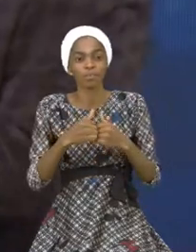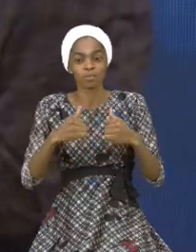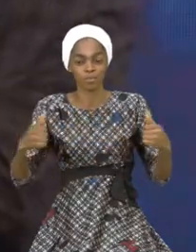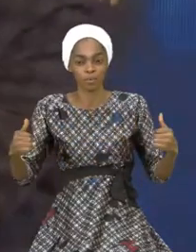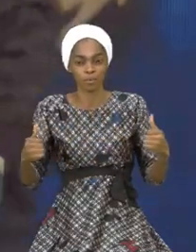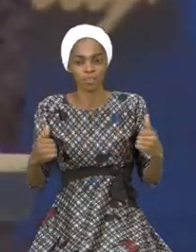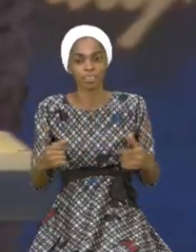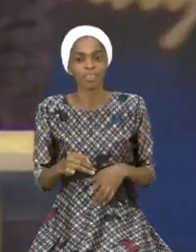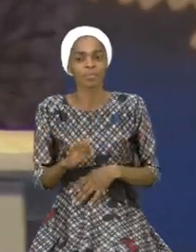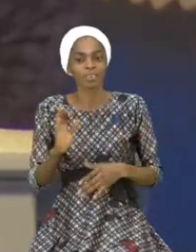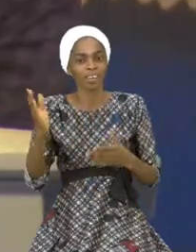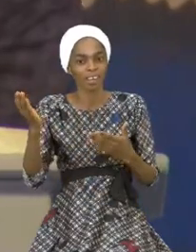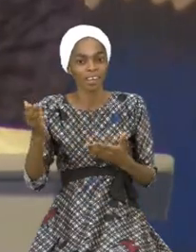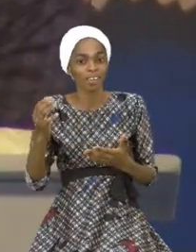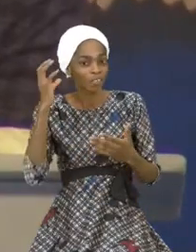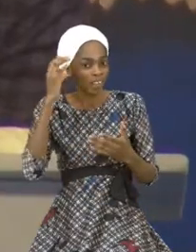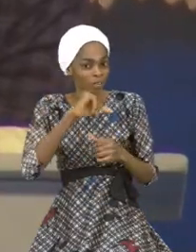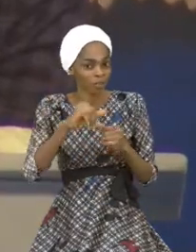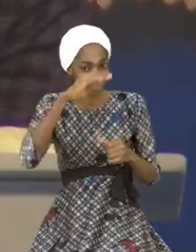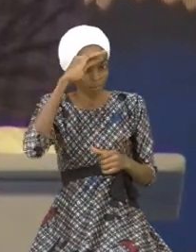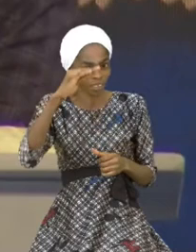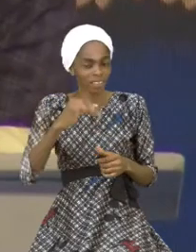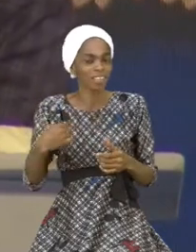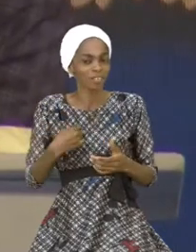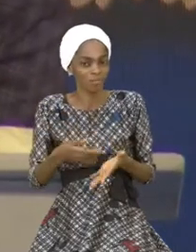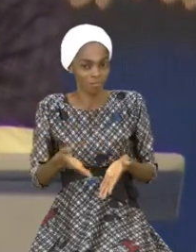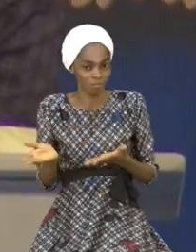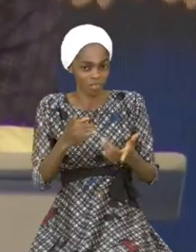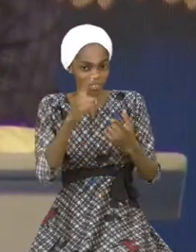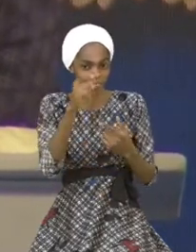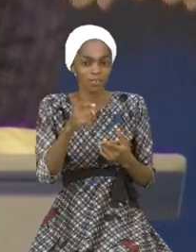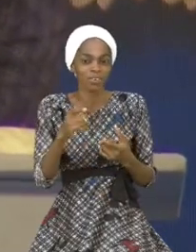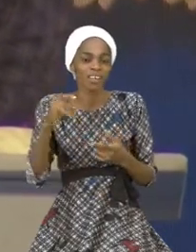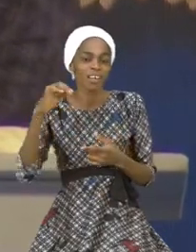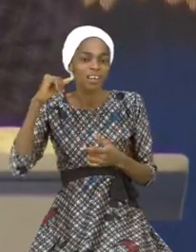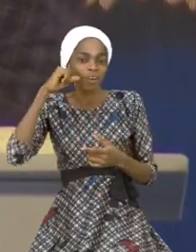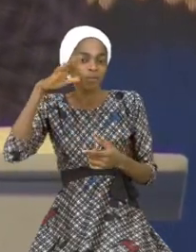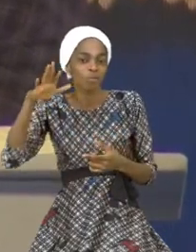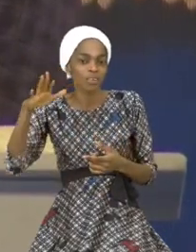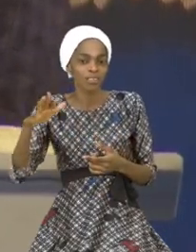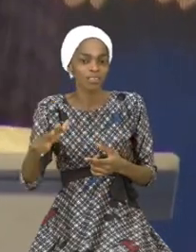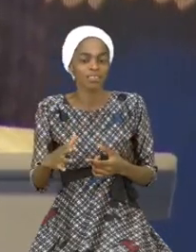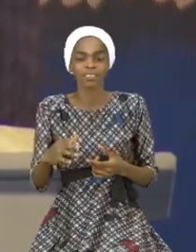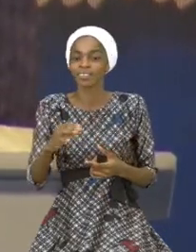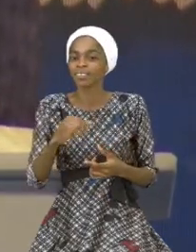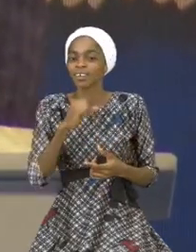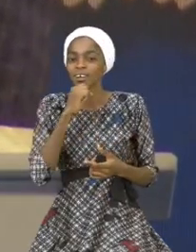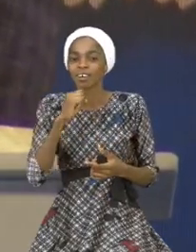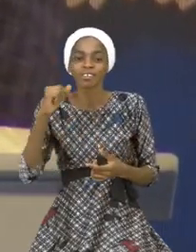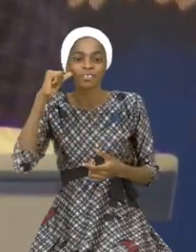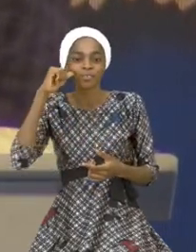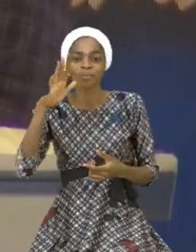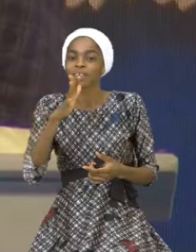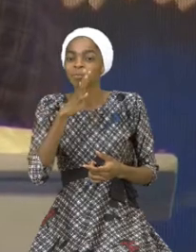bring to you a woman, an elderly sister, mama,